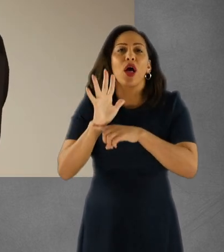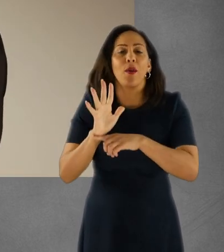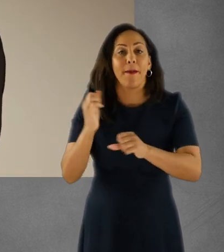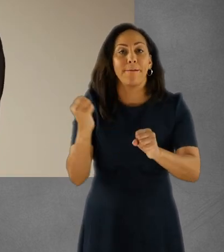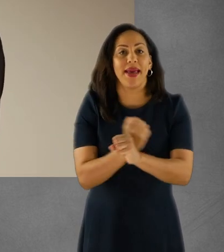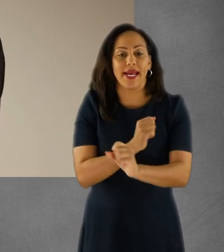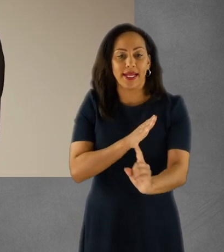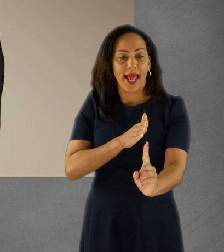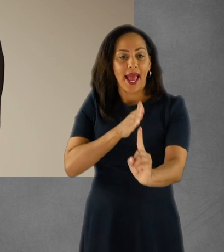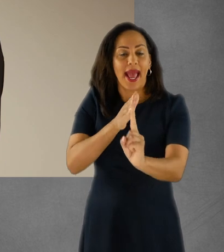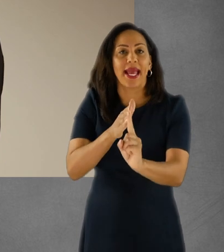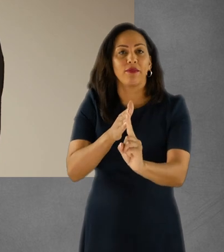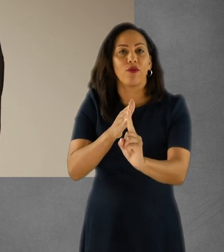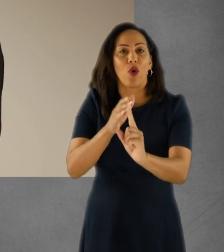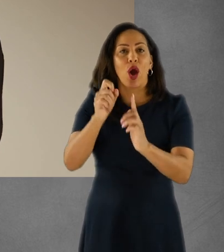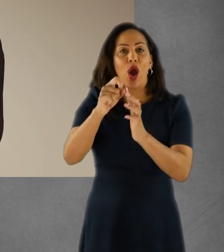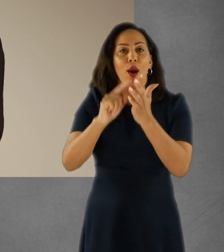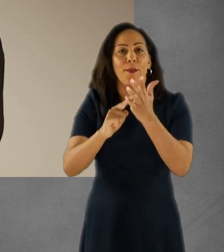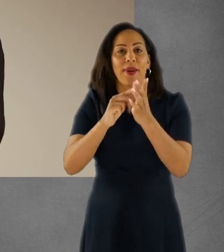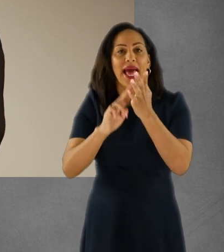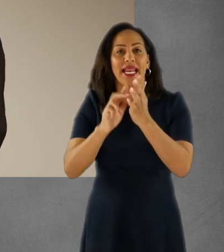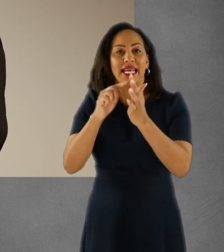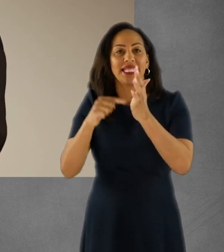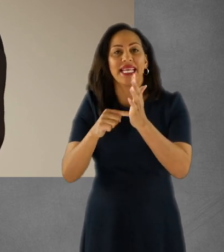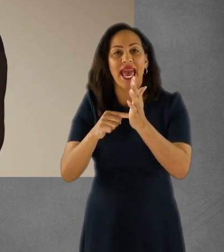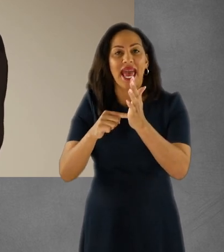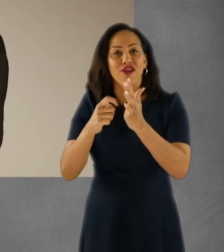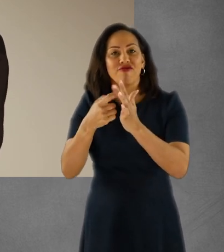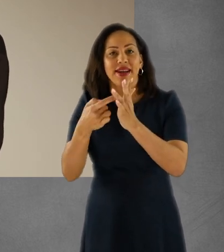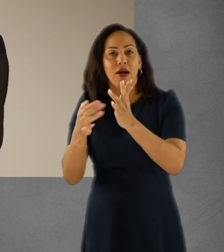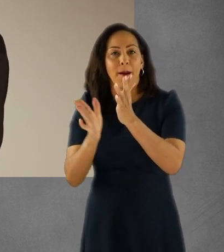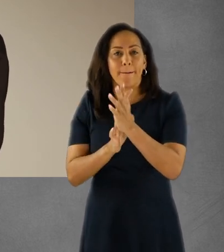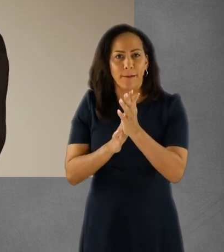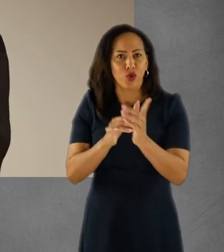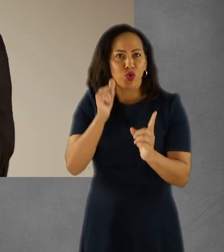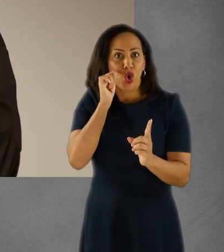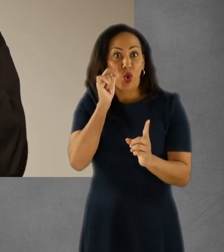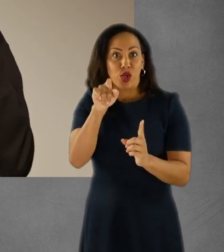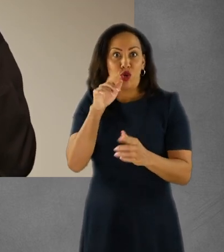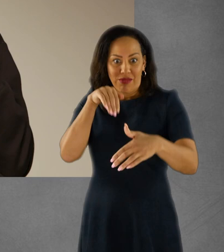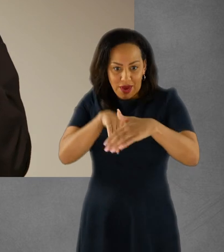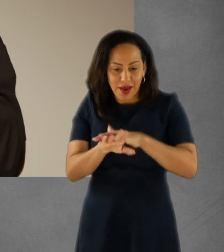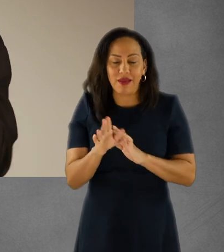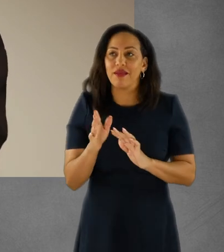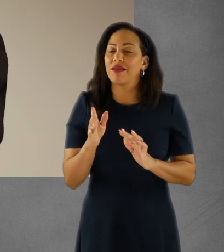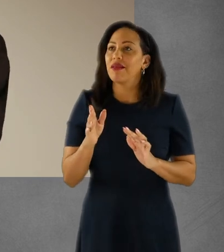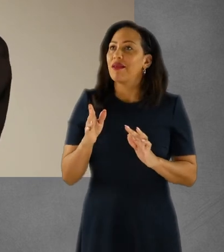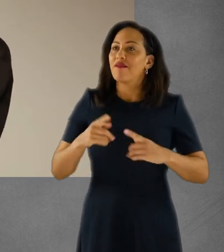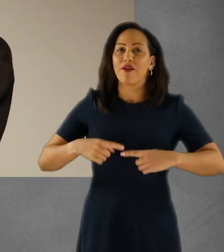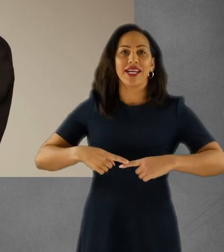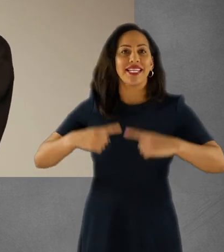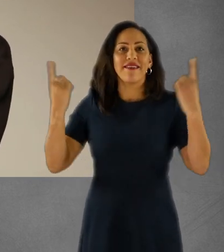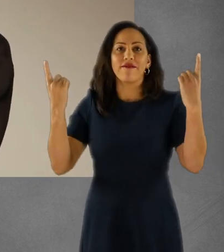setup. Because when you go to the planetarium, you have a kind of existential experience in which is